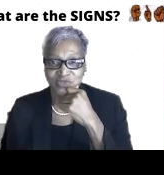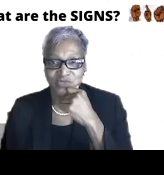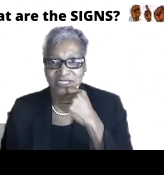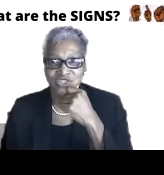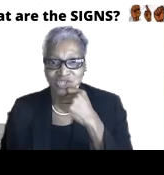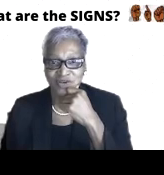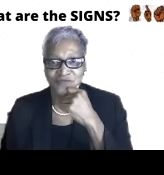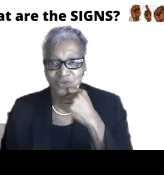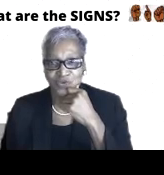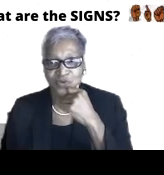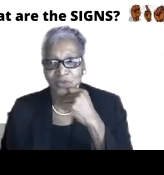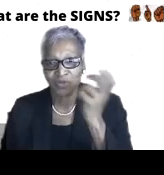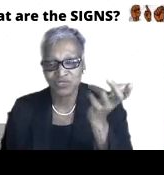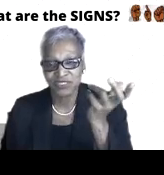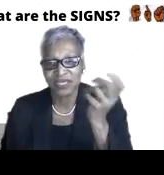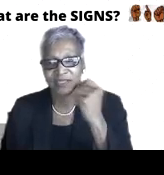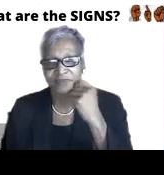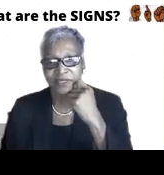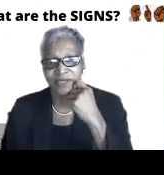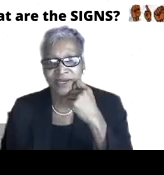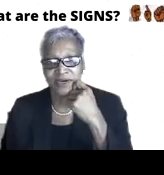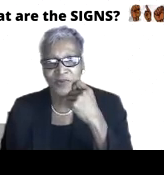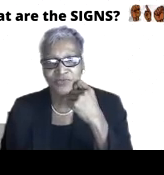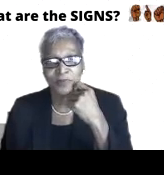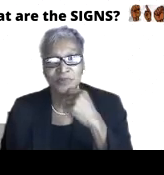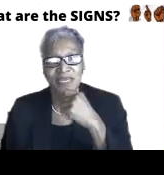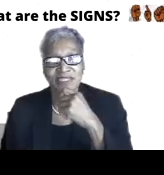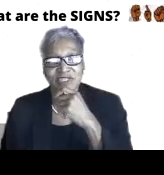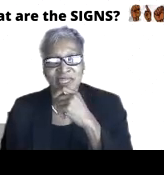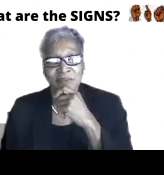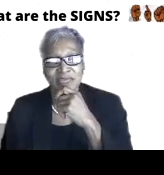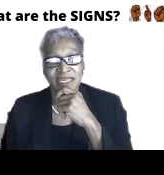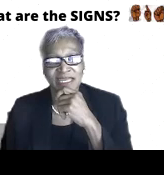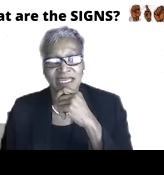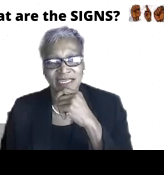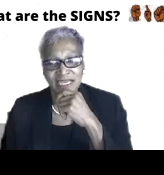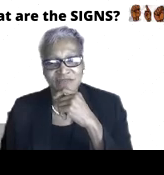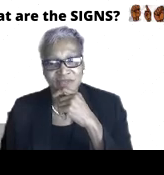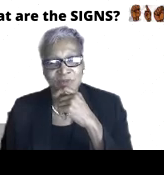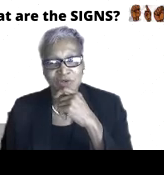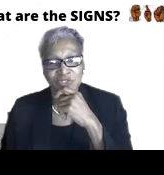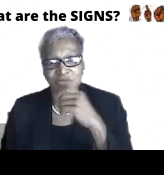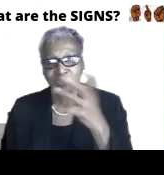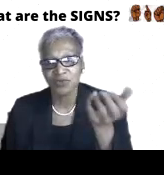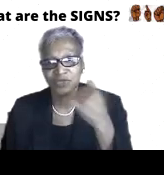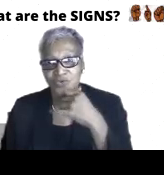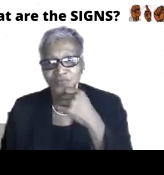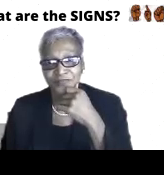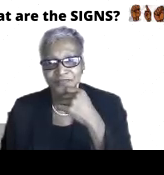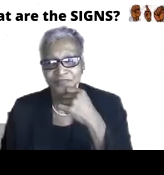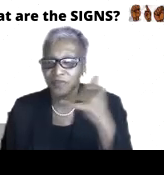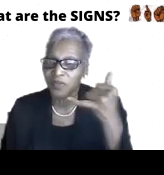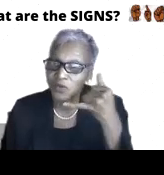for the opportunity to at least share a few emergency signs. But always remember that disclaimer that in case of an emergency, what